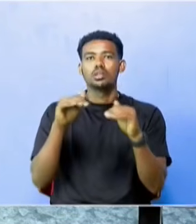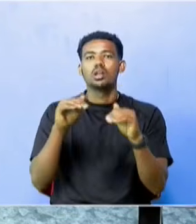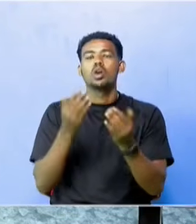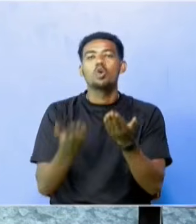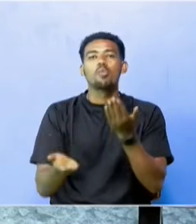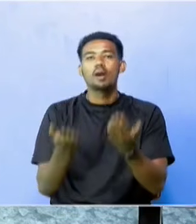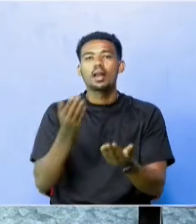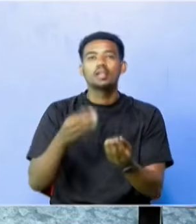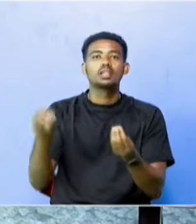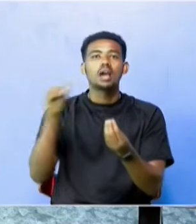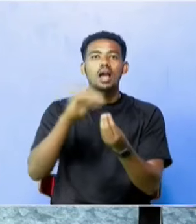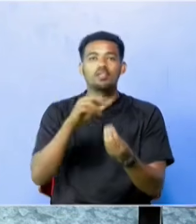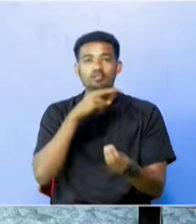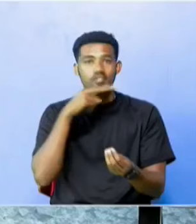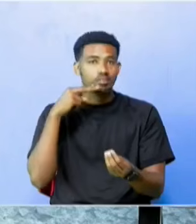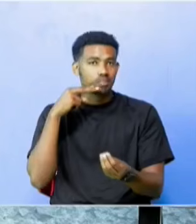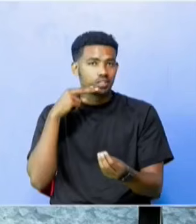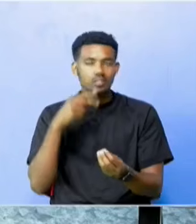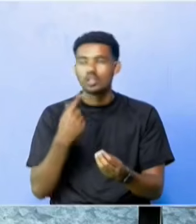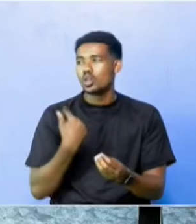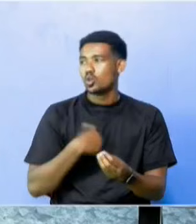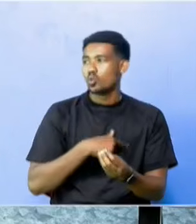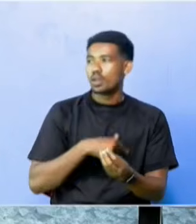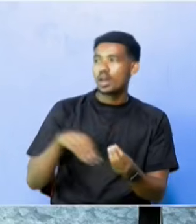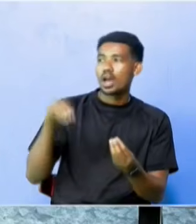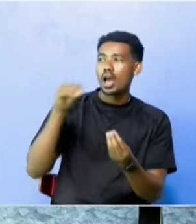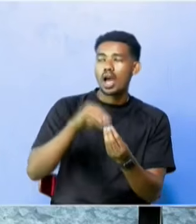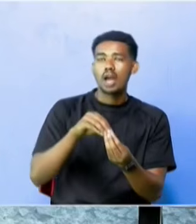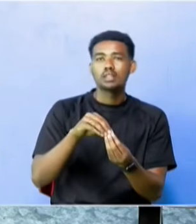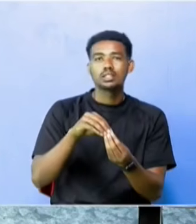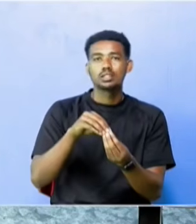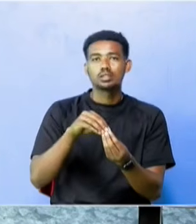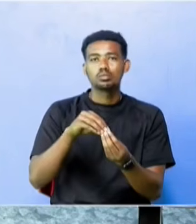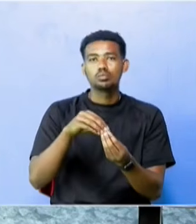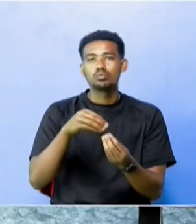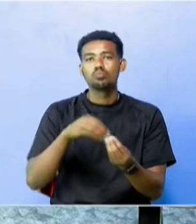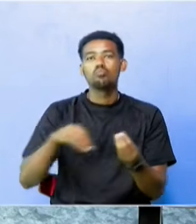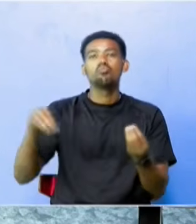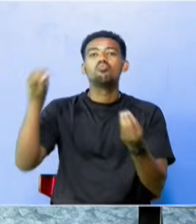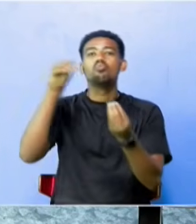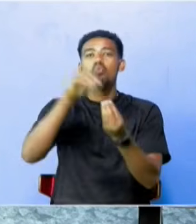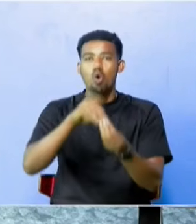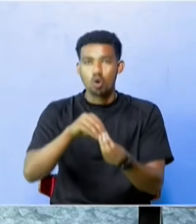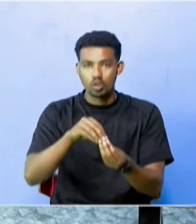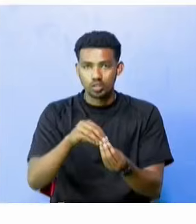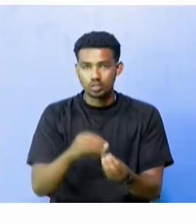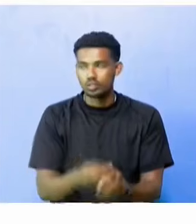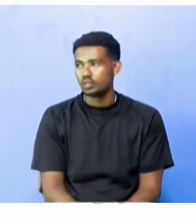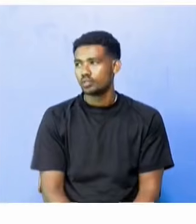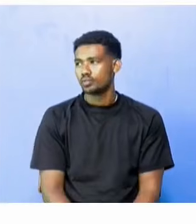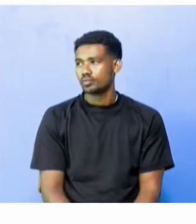adverbs in this column. So we add more for these ones, which means, look,